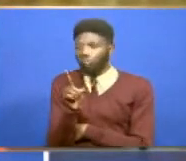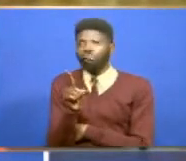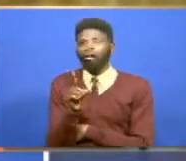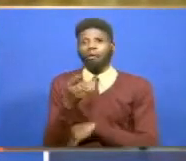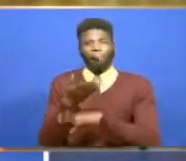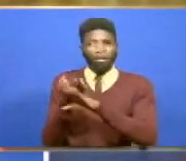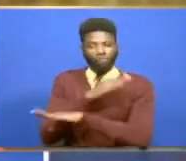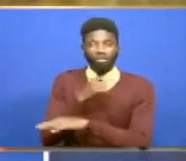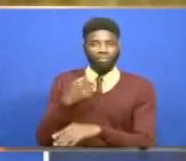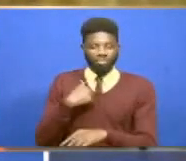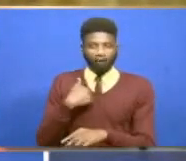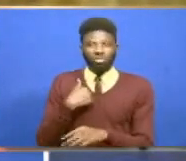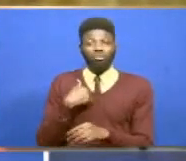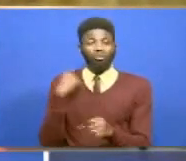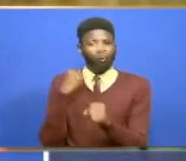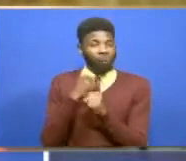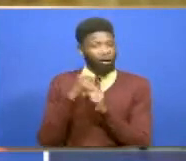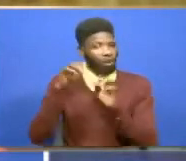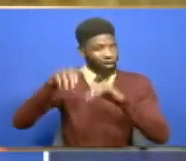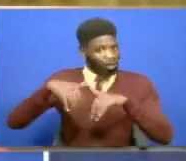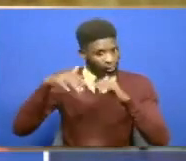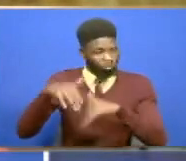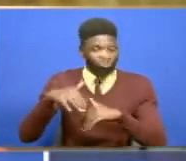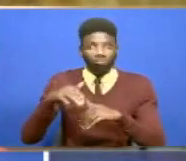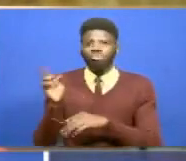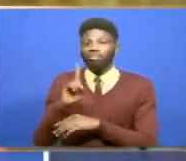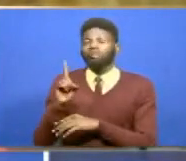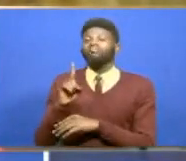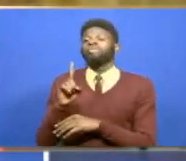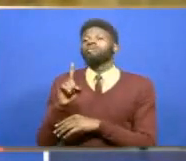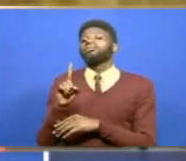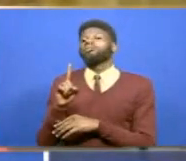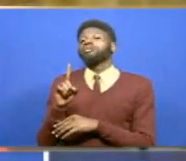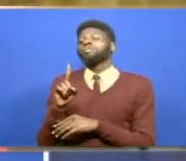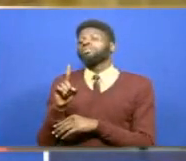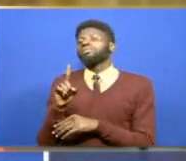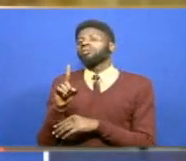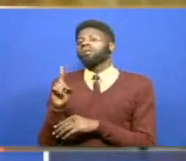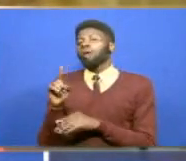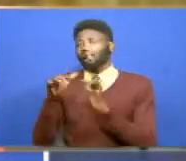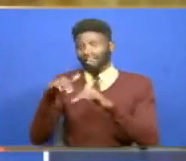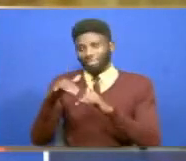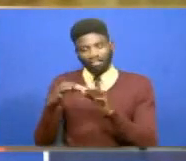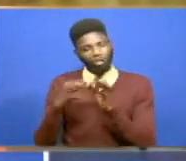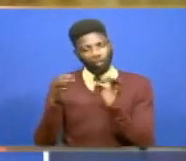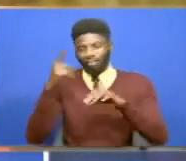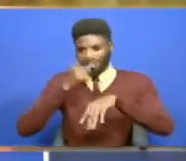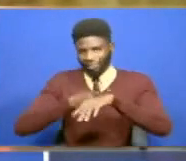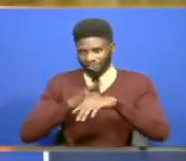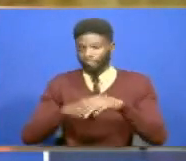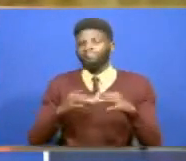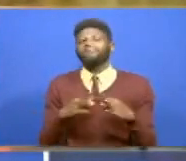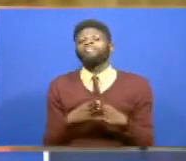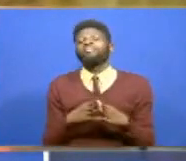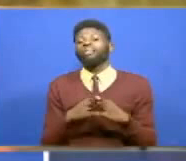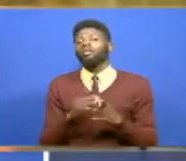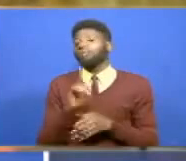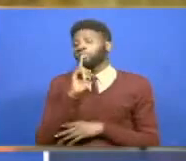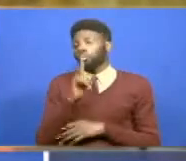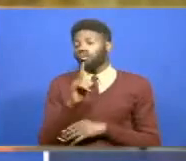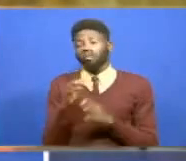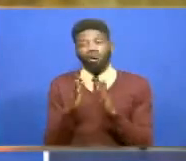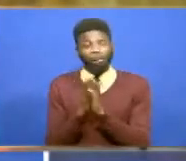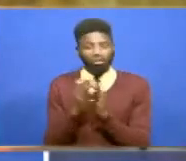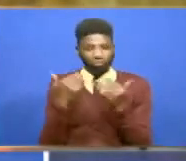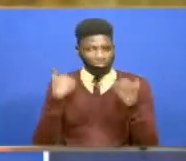doing extension, actually, in the Ministry of Agriculture. I was in the ministry for quite some time. So, and